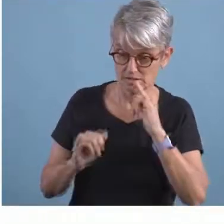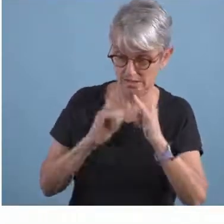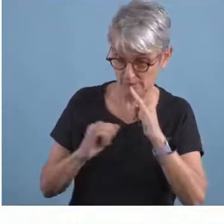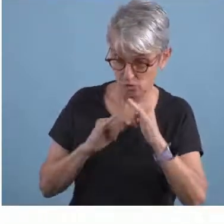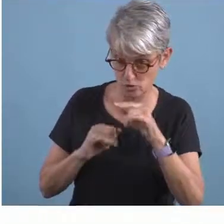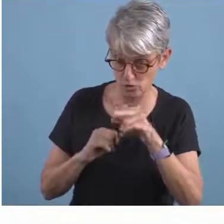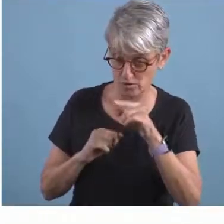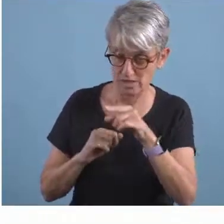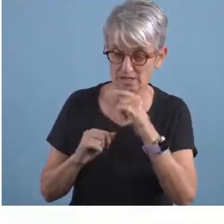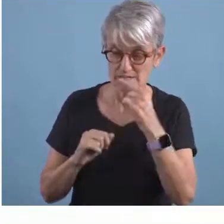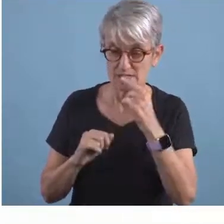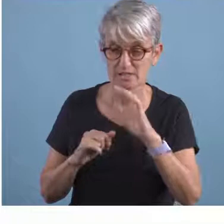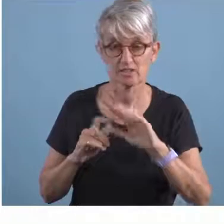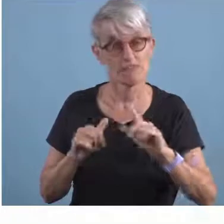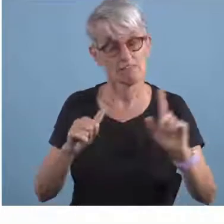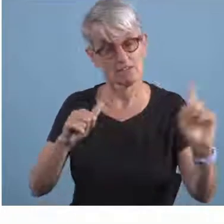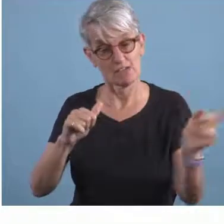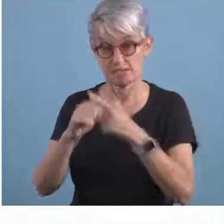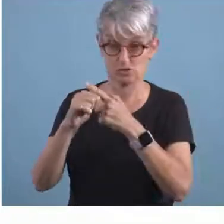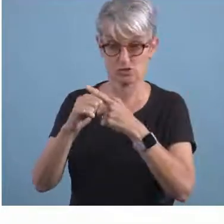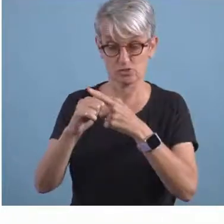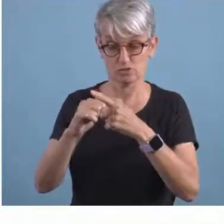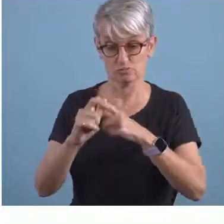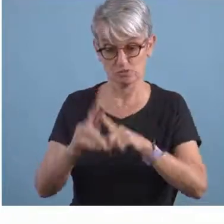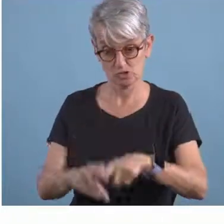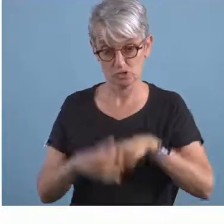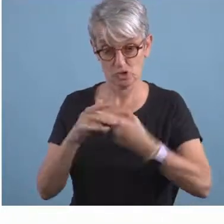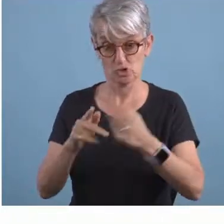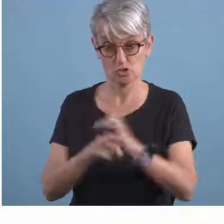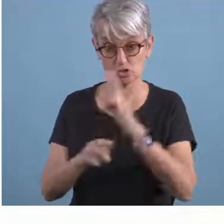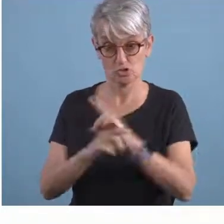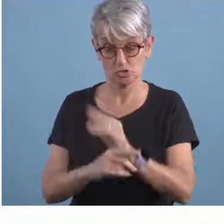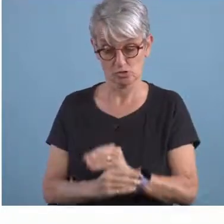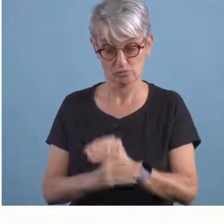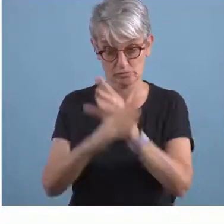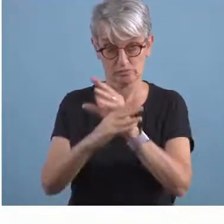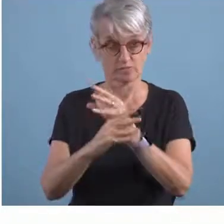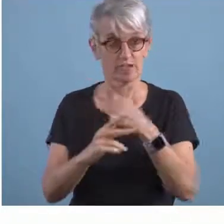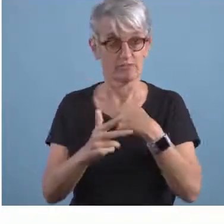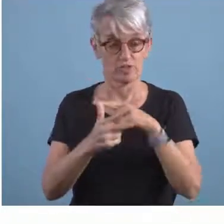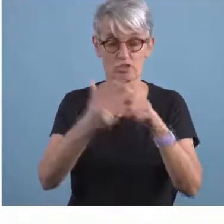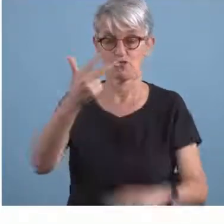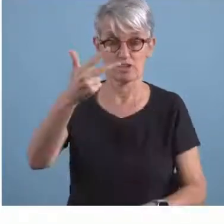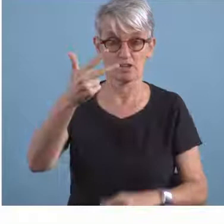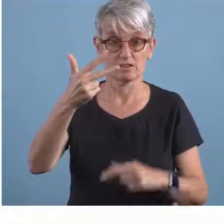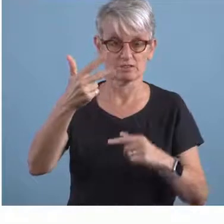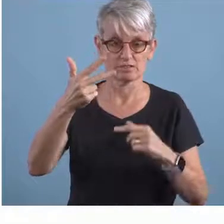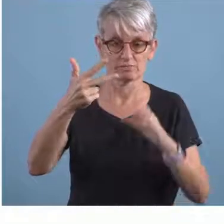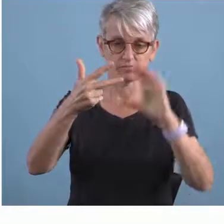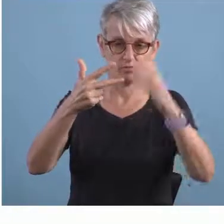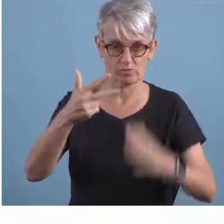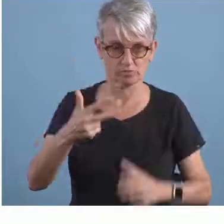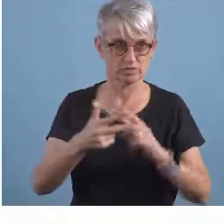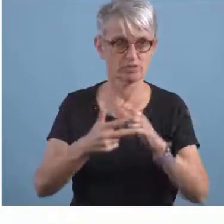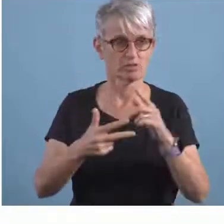identified their initial feelings about starting telepractice, and it fell into three conditions. So I'm going to show you those and ask